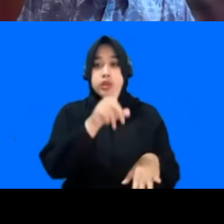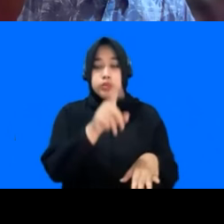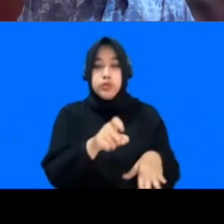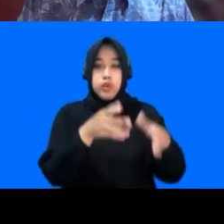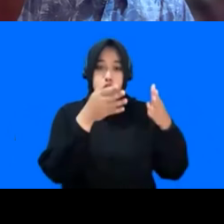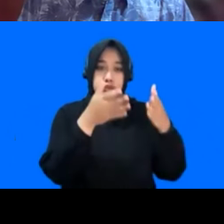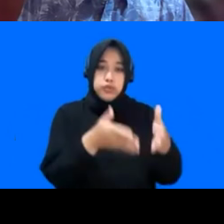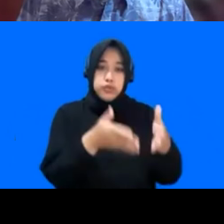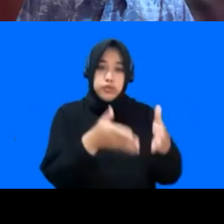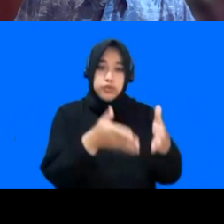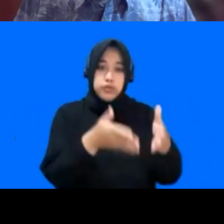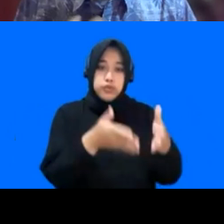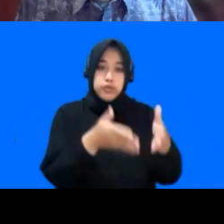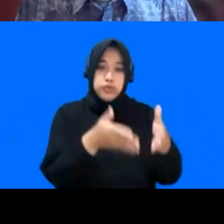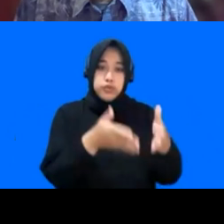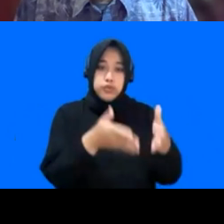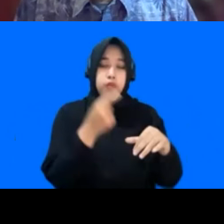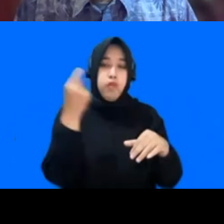Now,